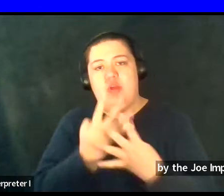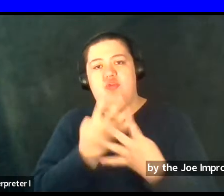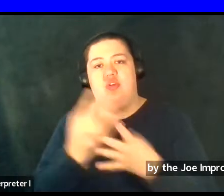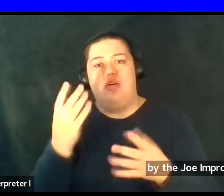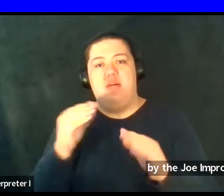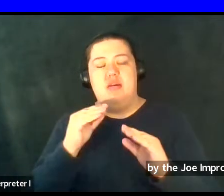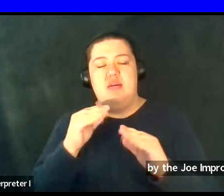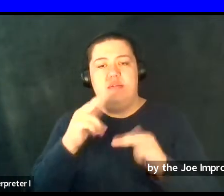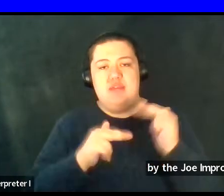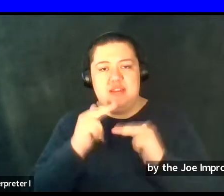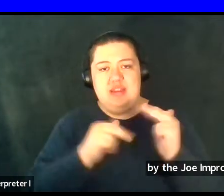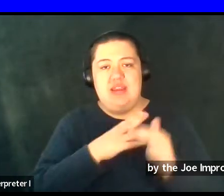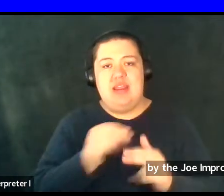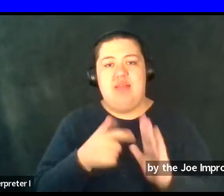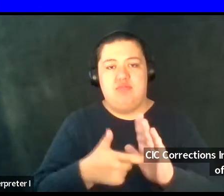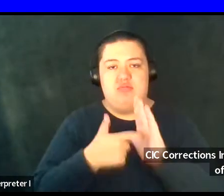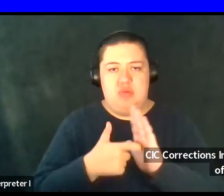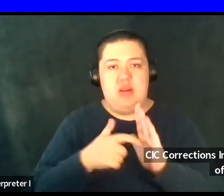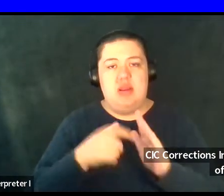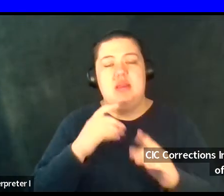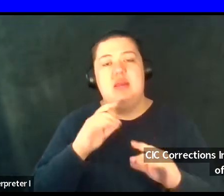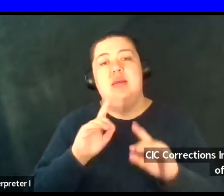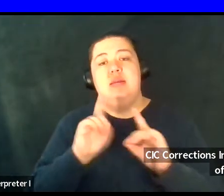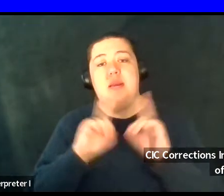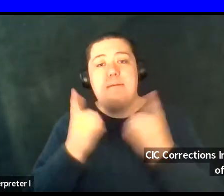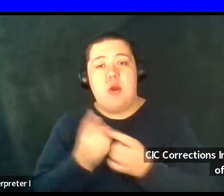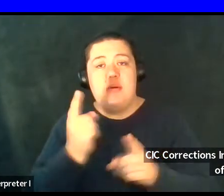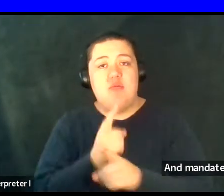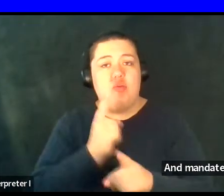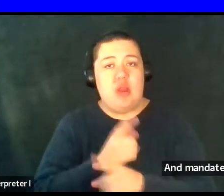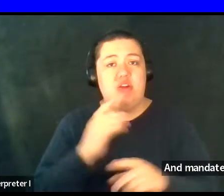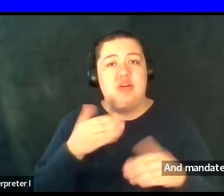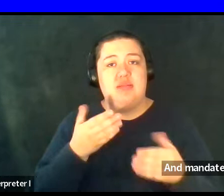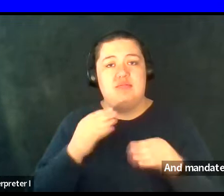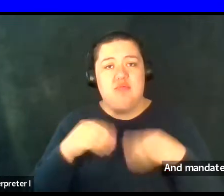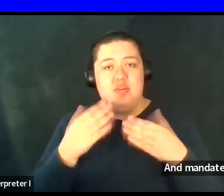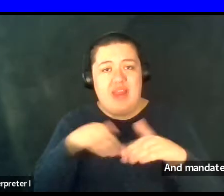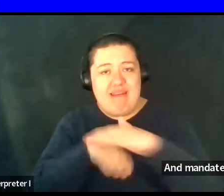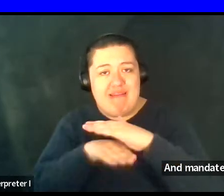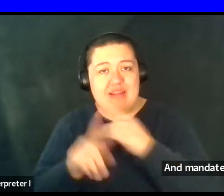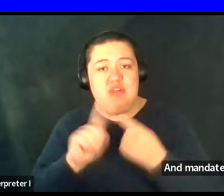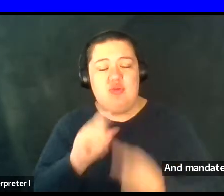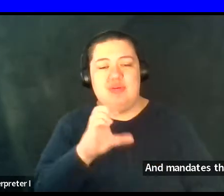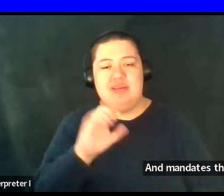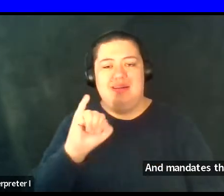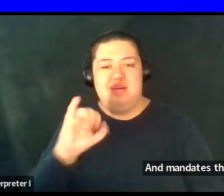and mandates that the Department of Corrections provide access to members of the CIC.